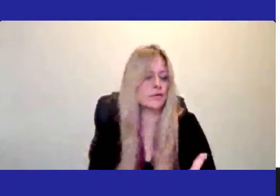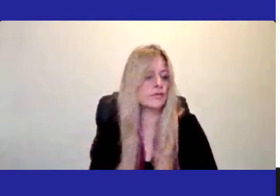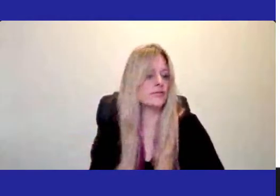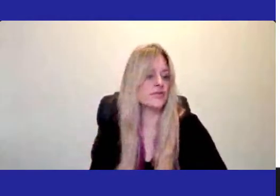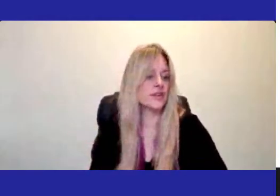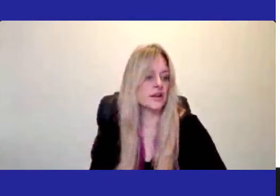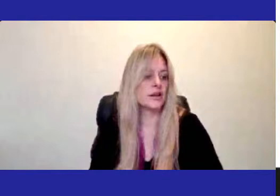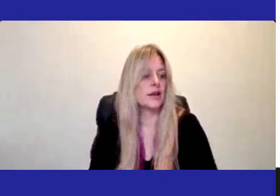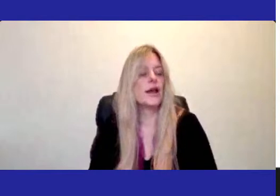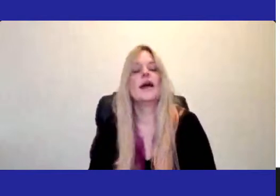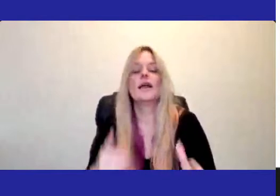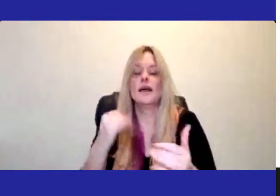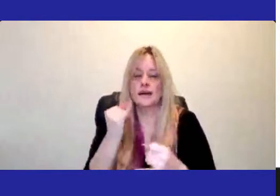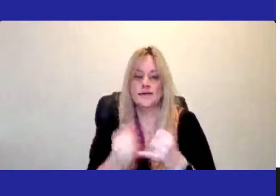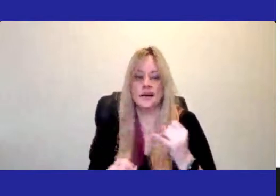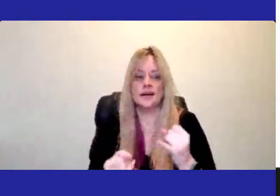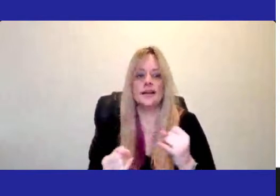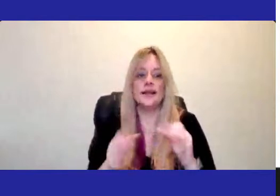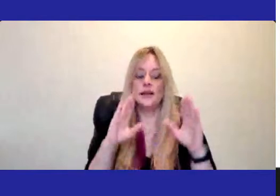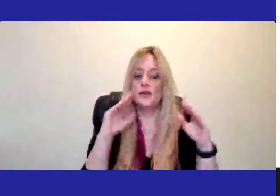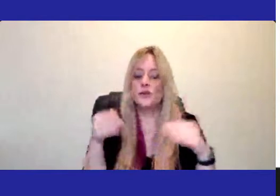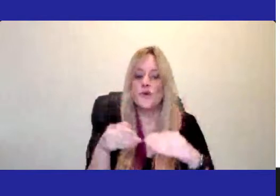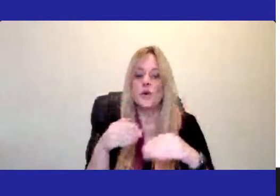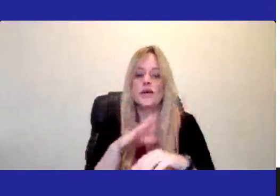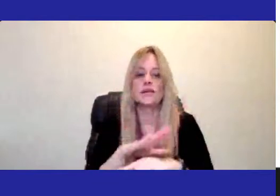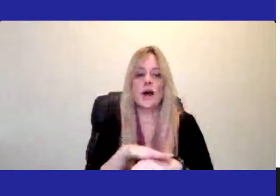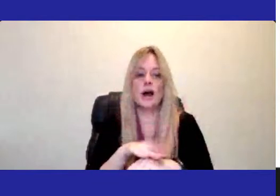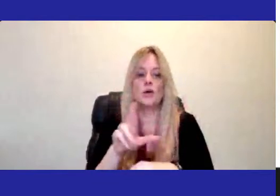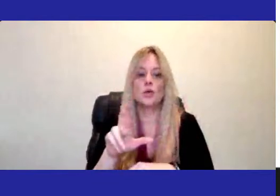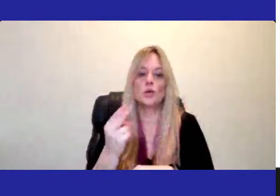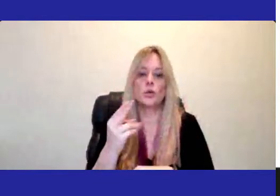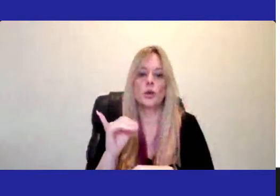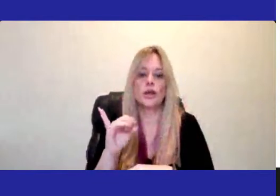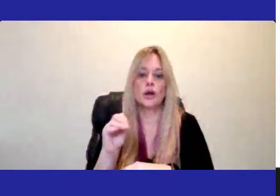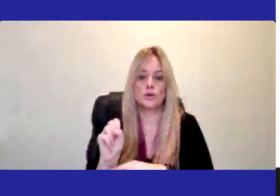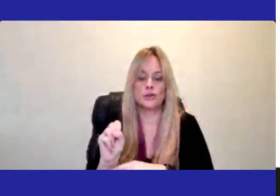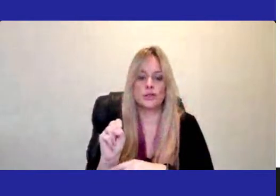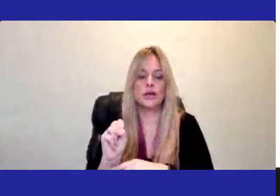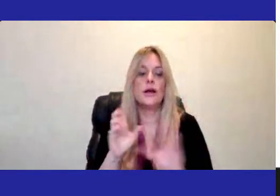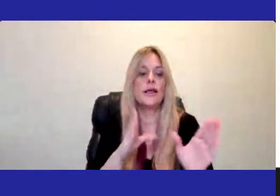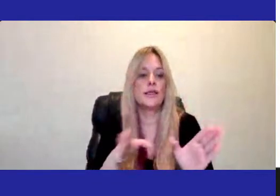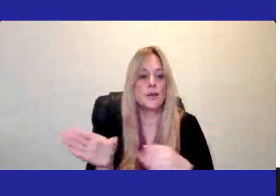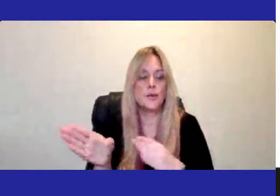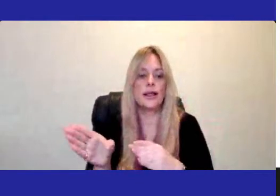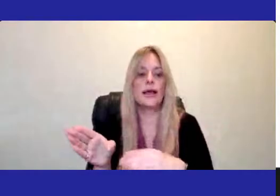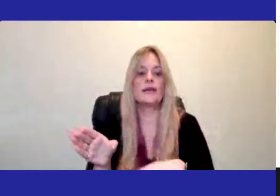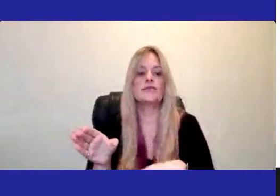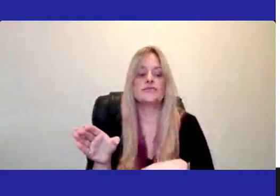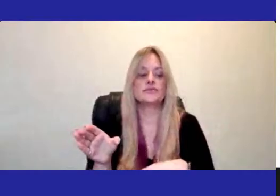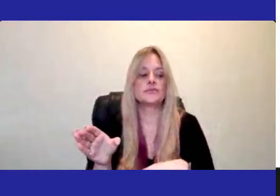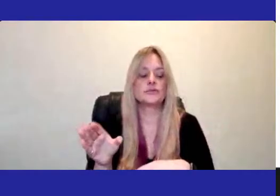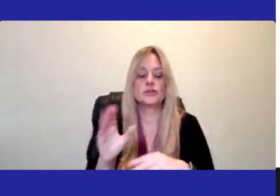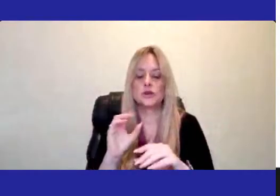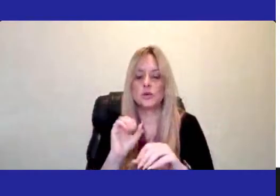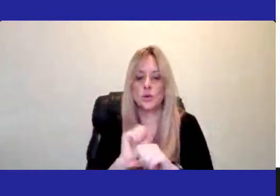And then finally, to focus on the RIOs, the plan works with the health